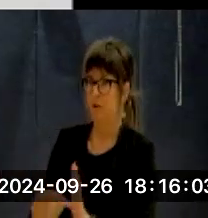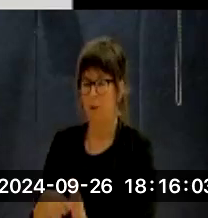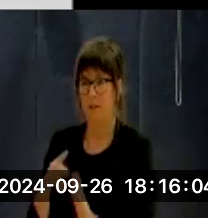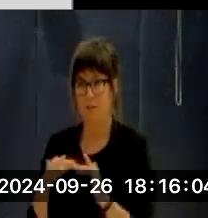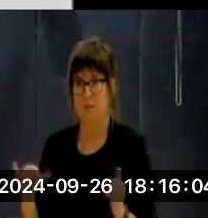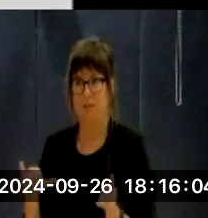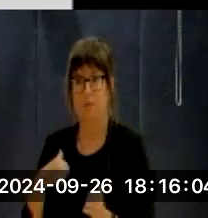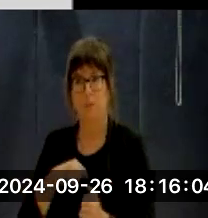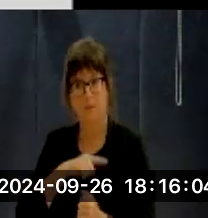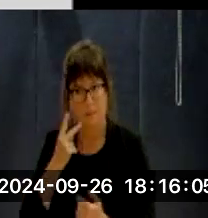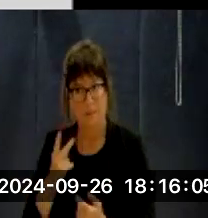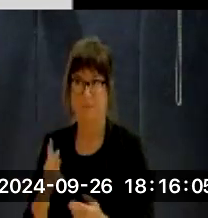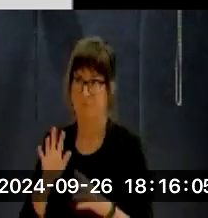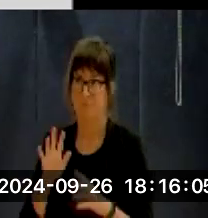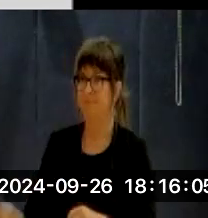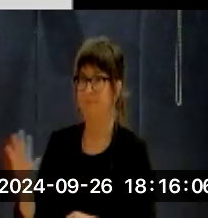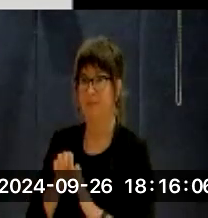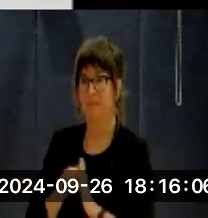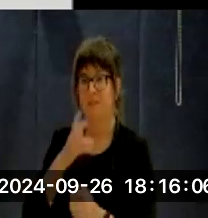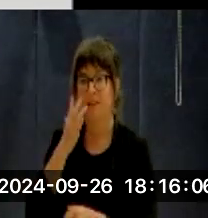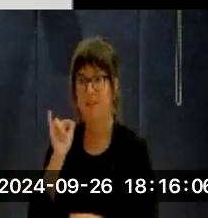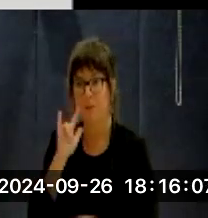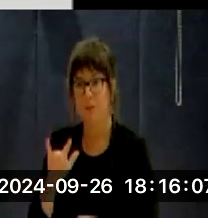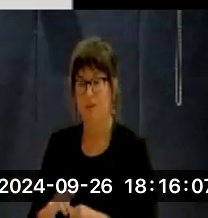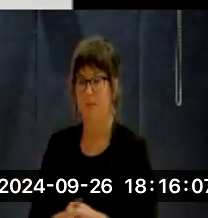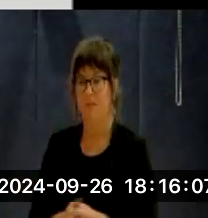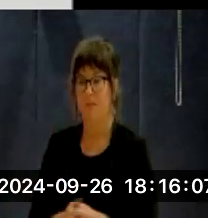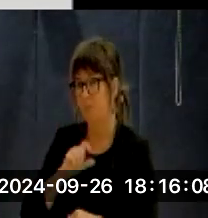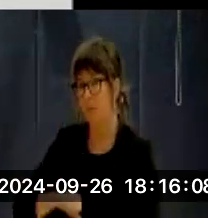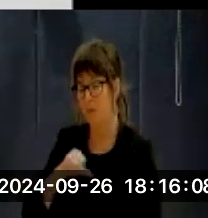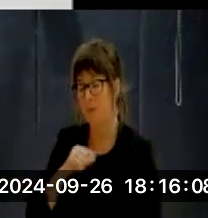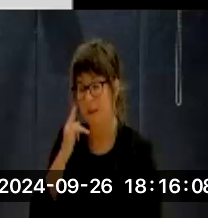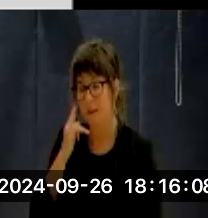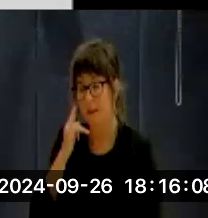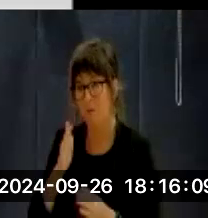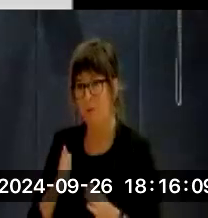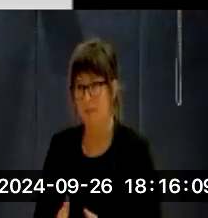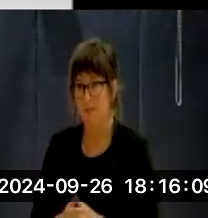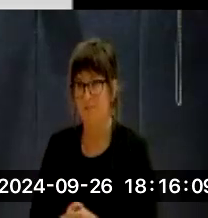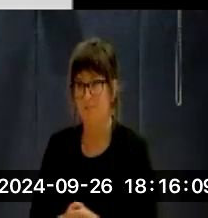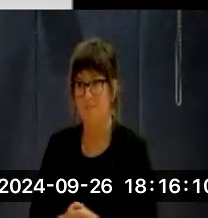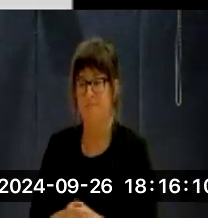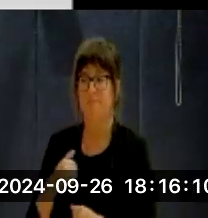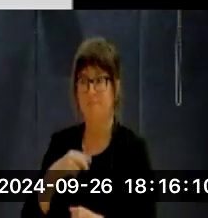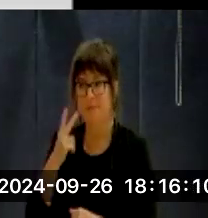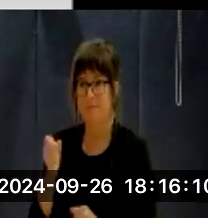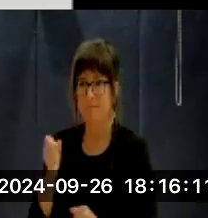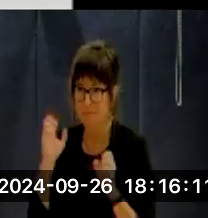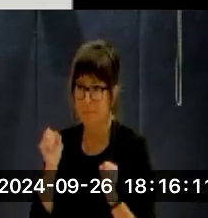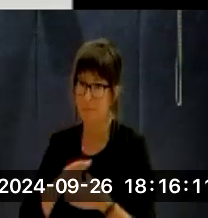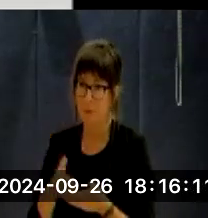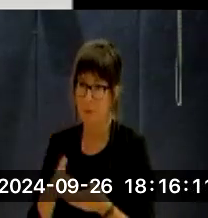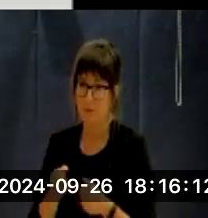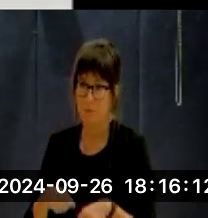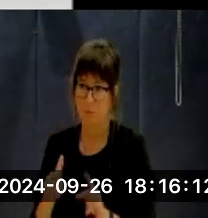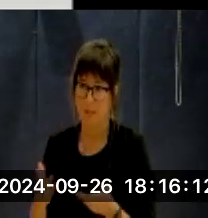that we see in California. I'm very proud to be a new Californian. I see an incredible amount of opportunity here,